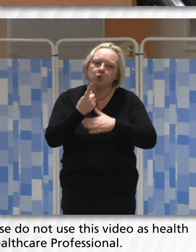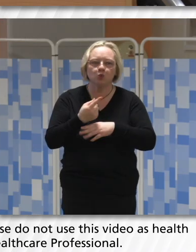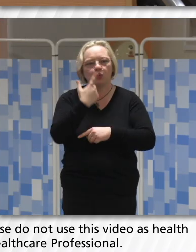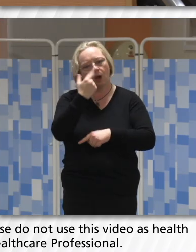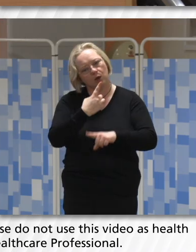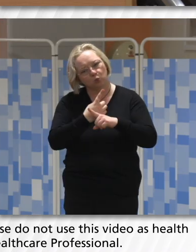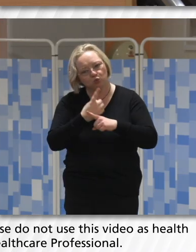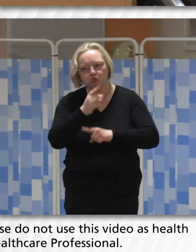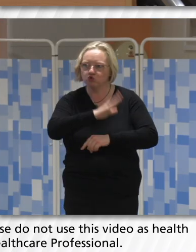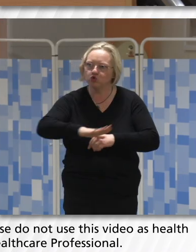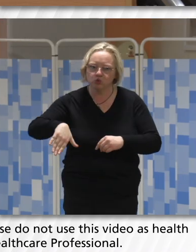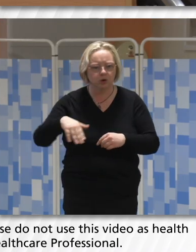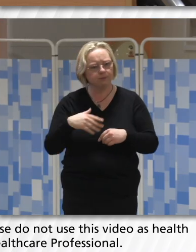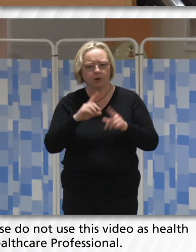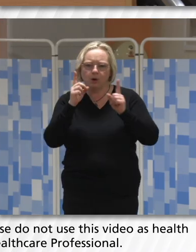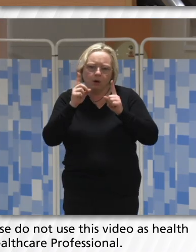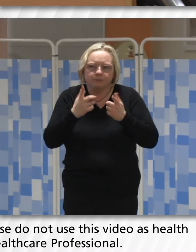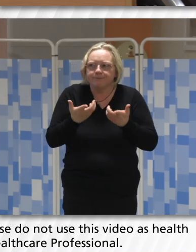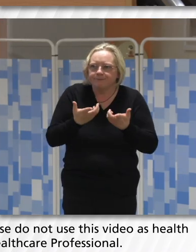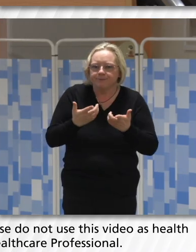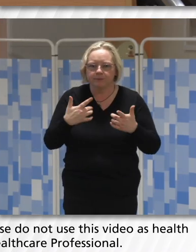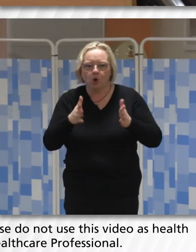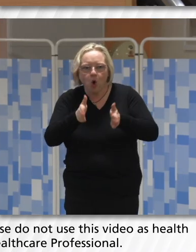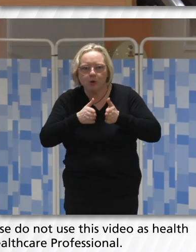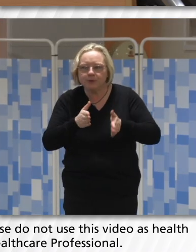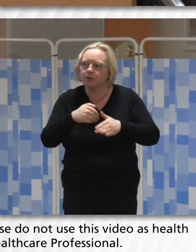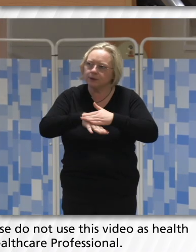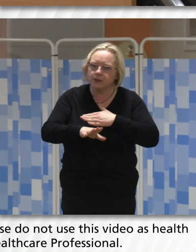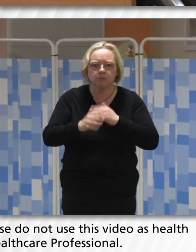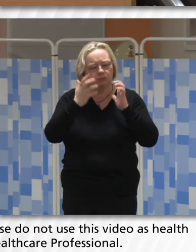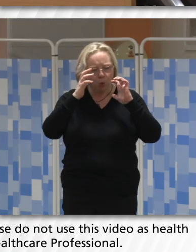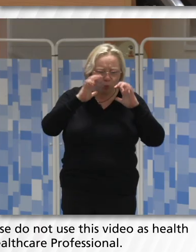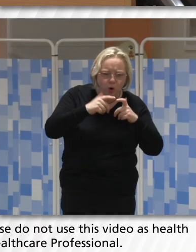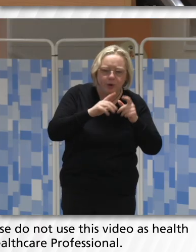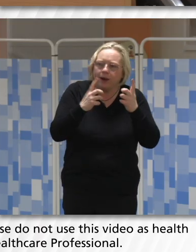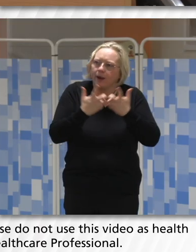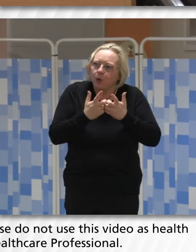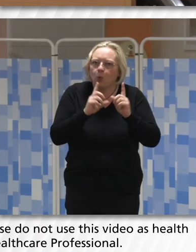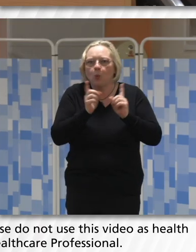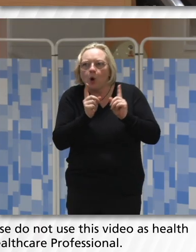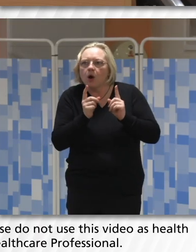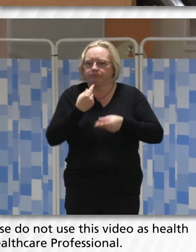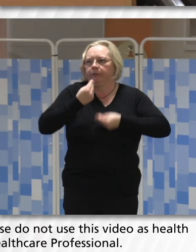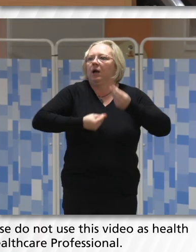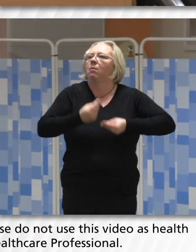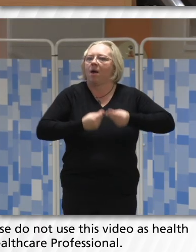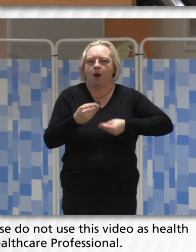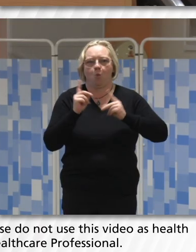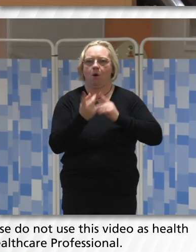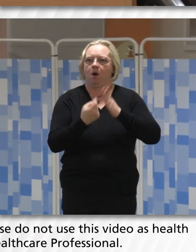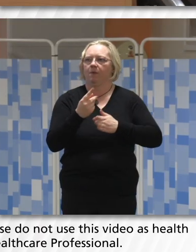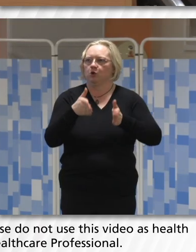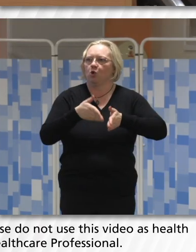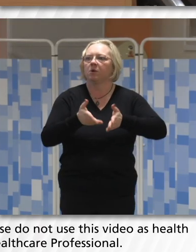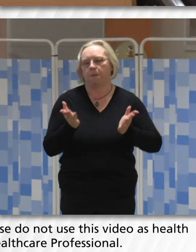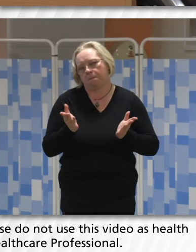to children about being in hospital and about taking away some of the concerns that they might have about hospitals. So it's a really nice thing for us to